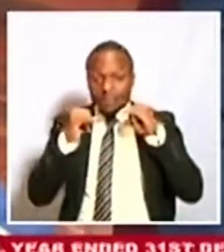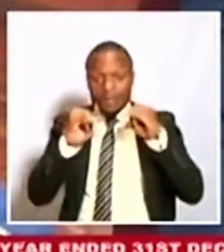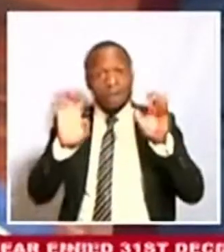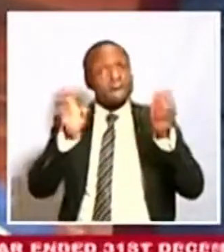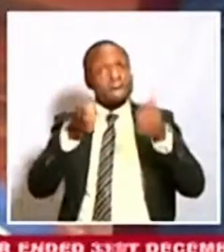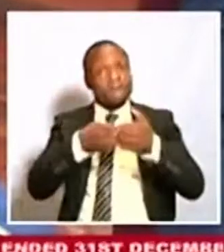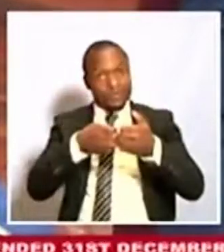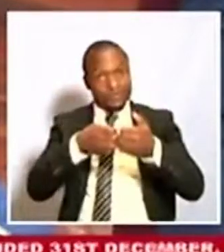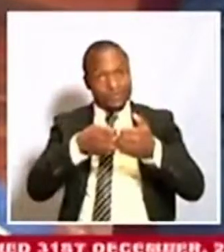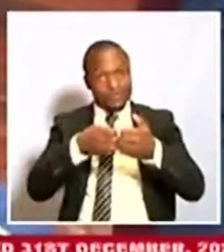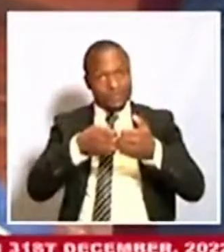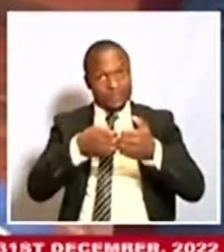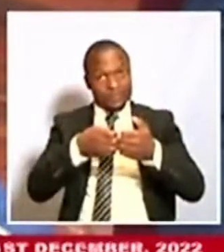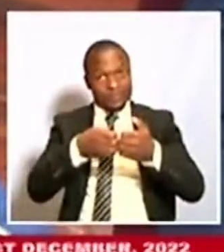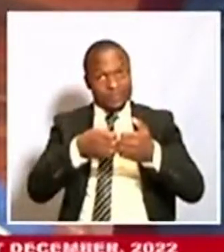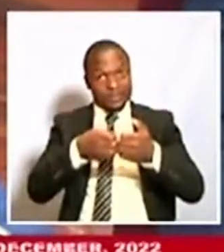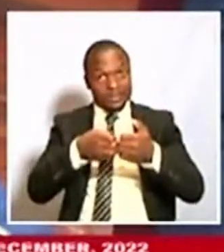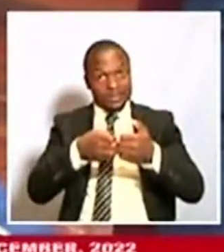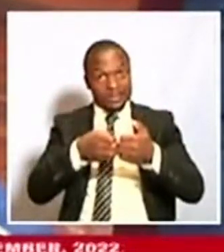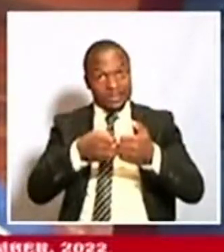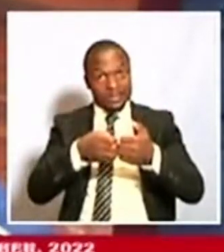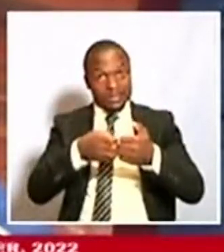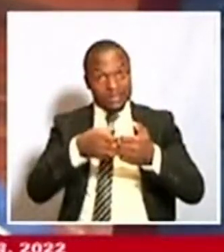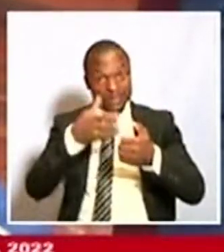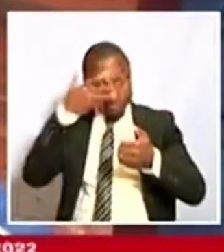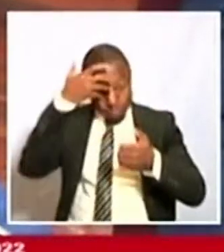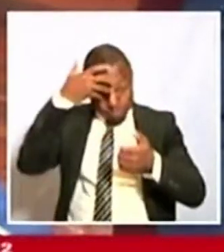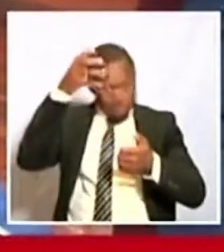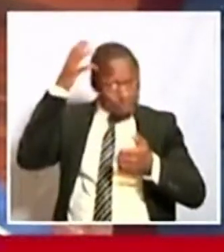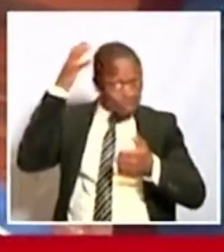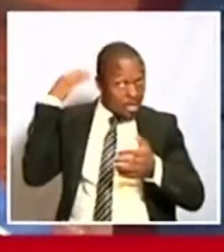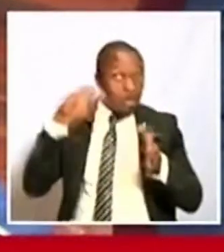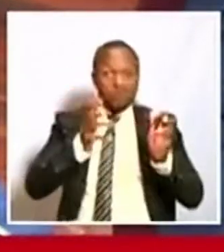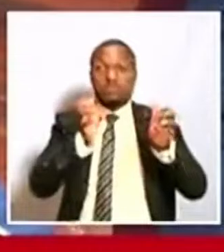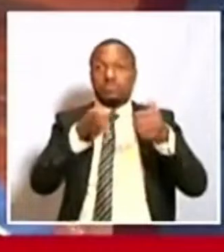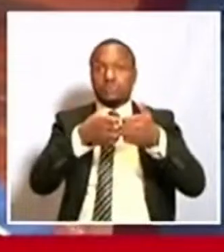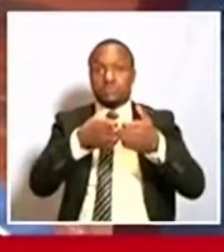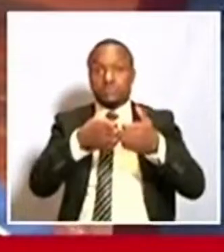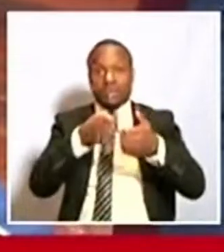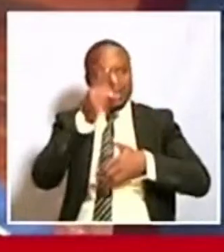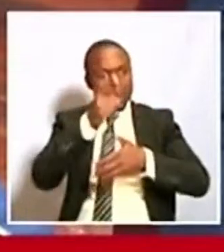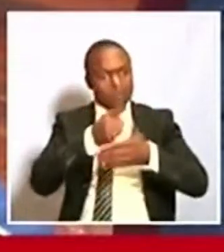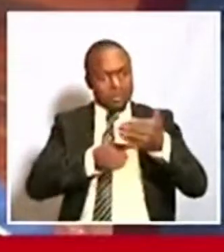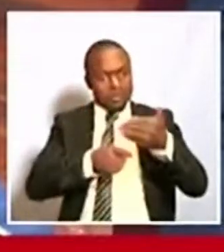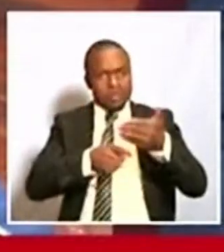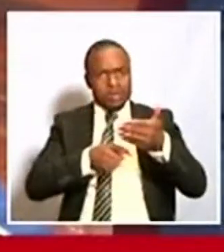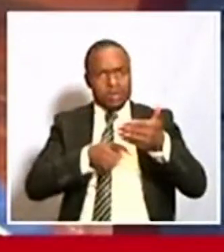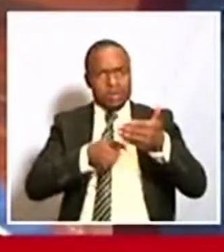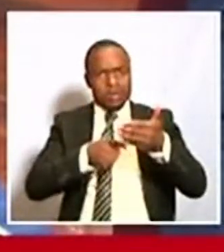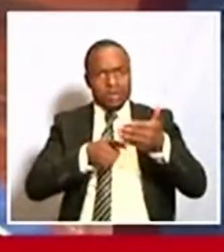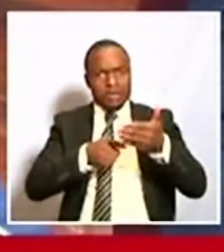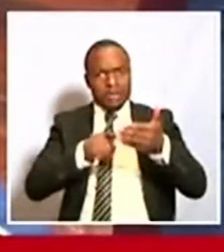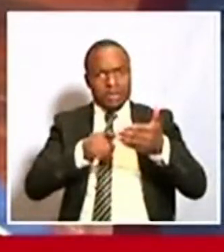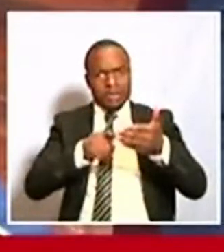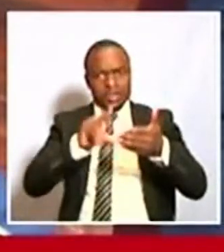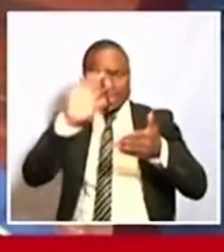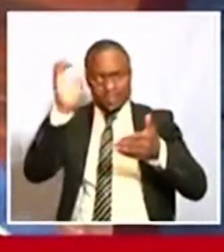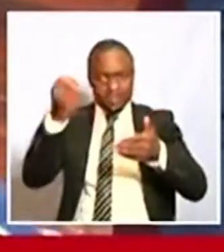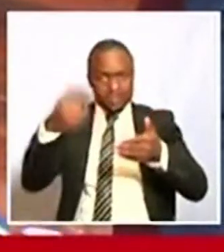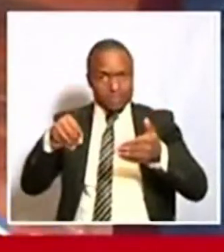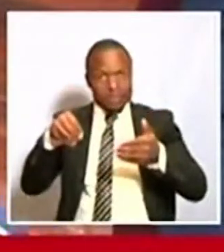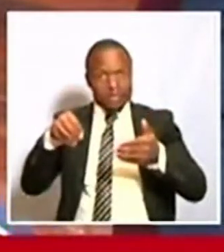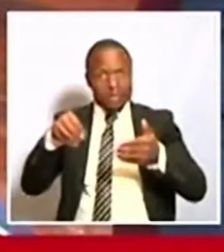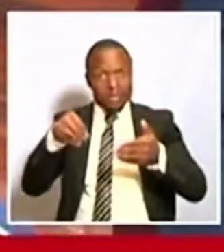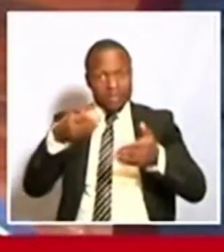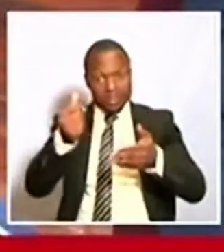bank, which is Atlas Mara, as to what rate of interest the revolving funds were to gain.